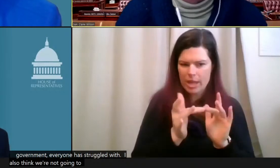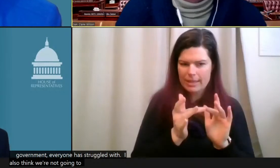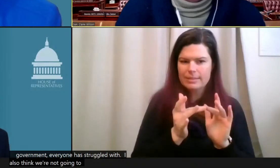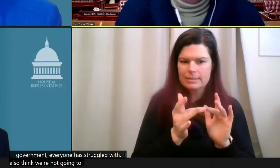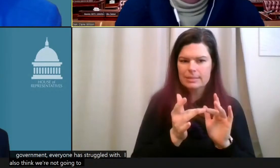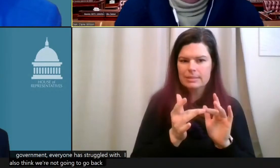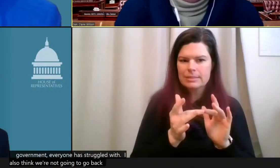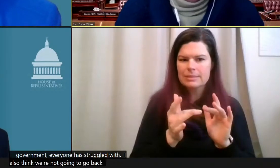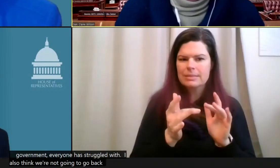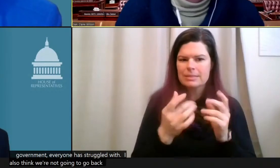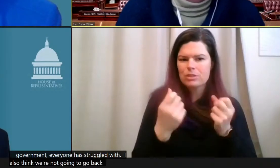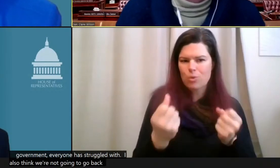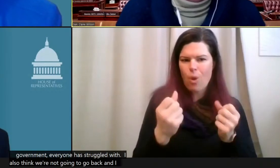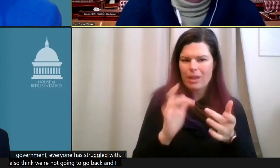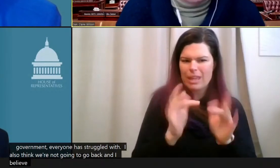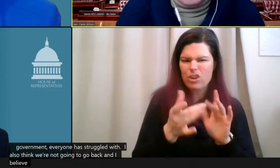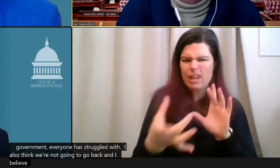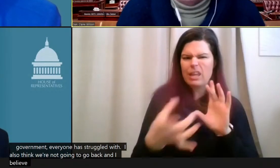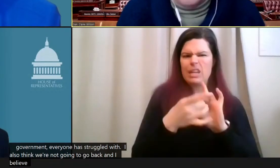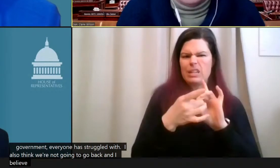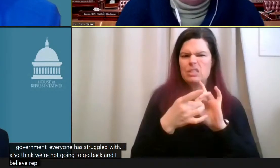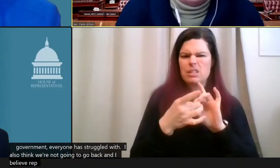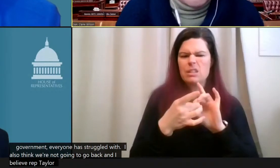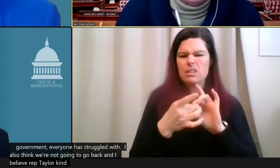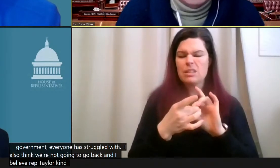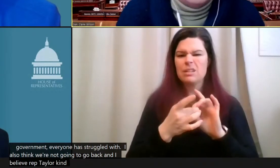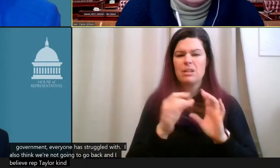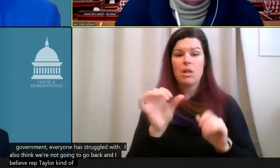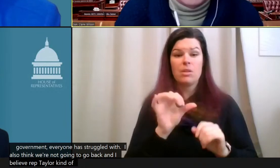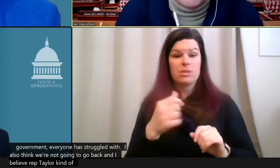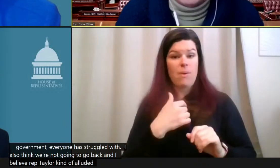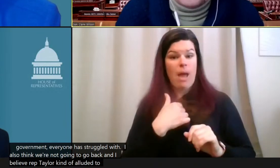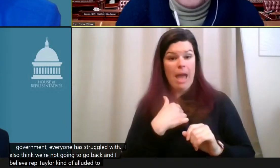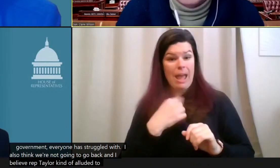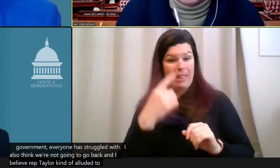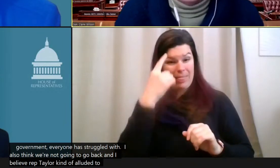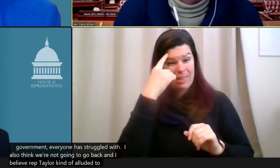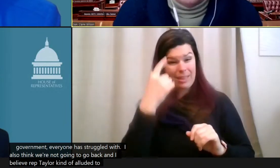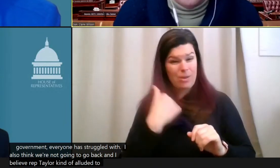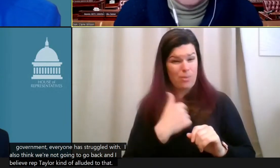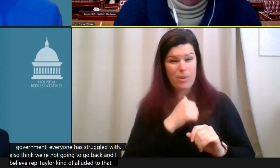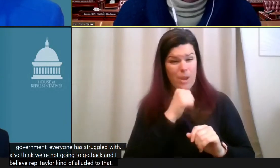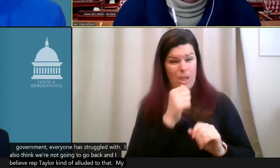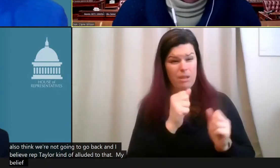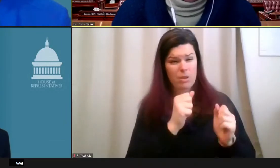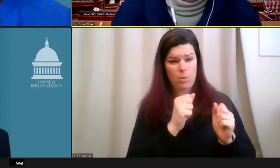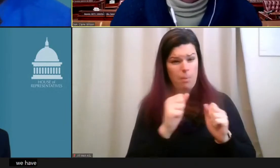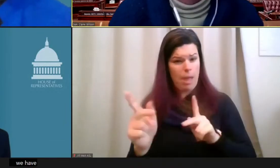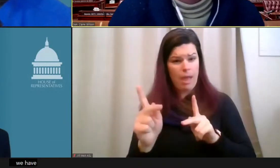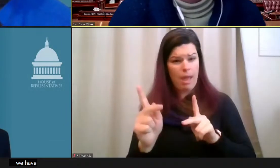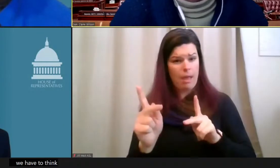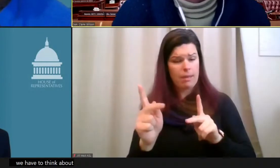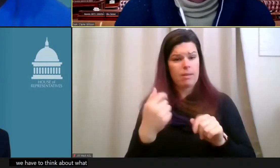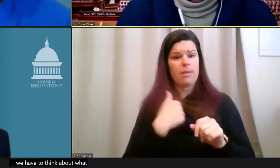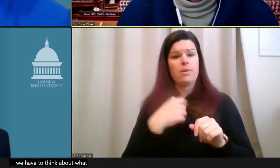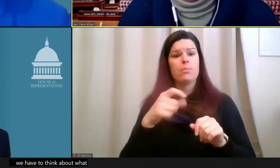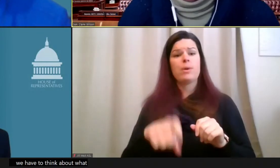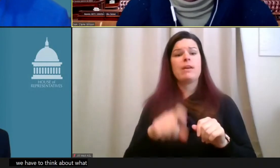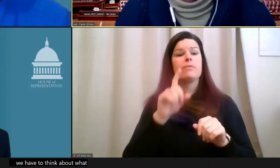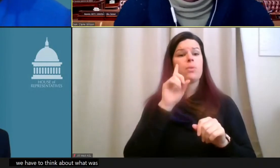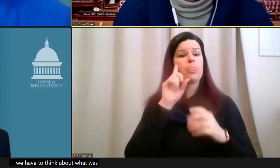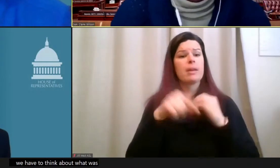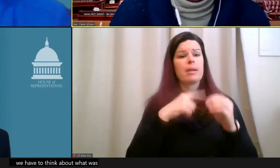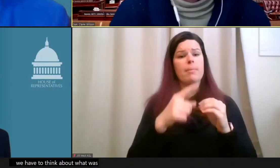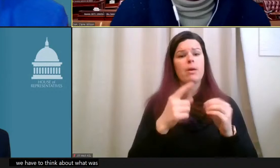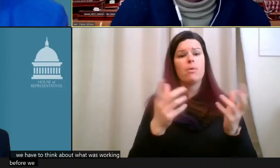Taylor kind of alluded to that. My belief is we have to think about what was working before we